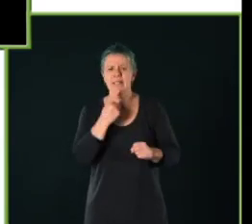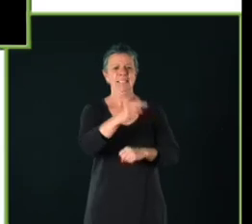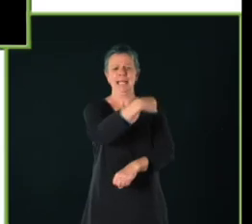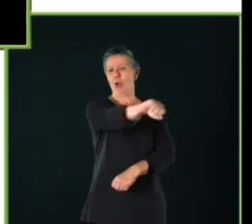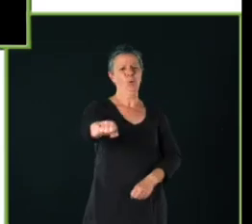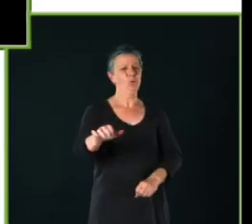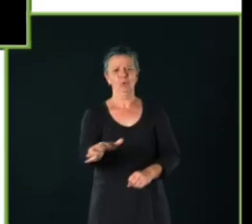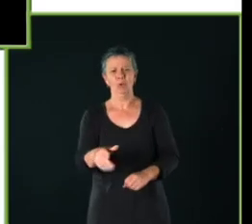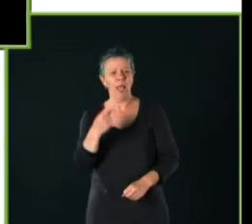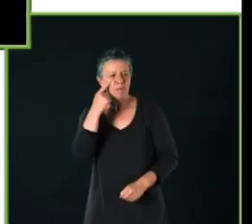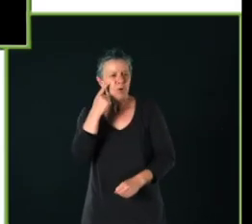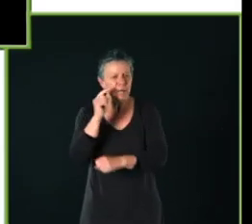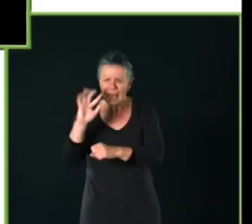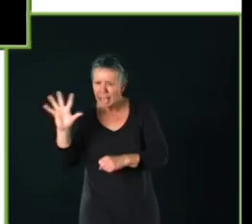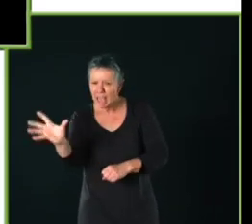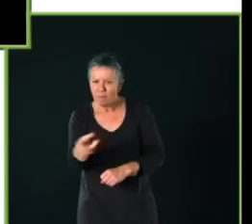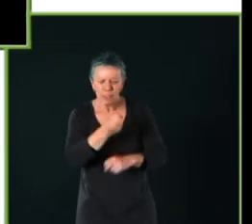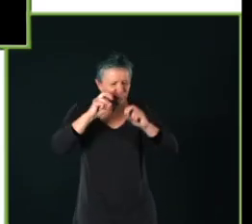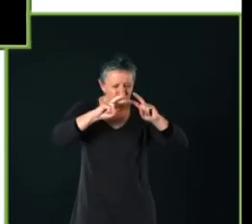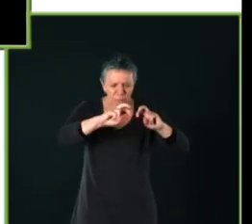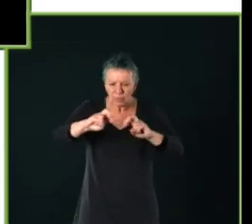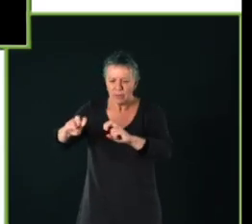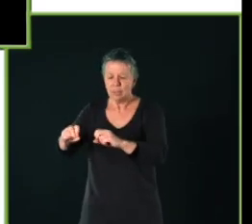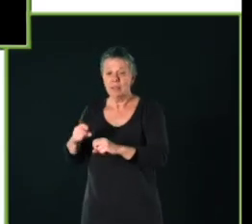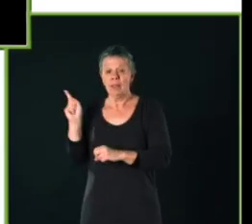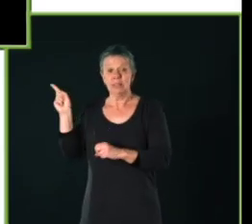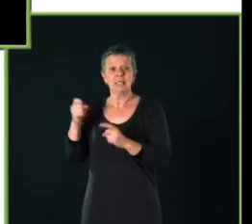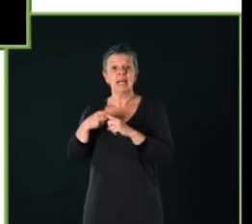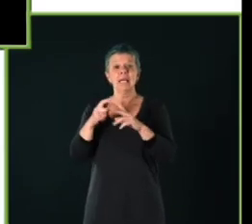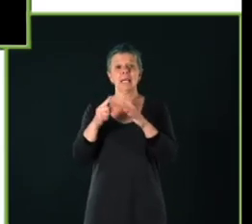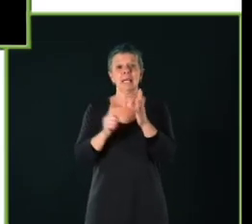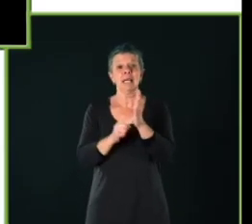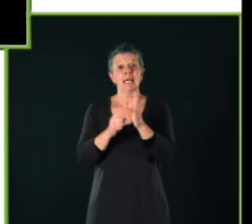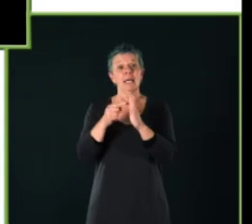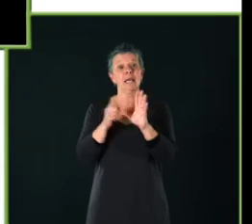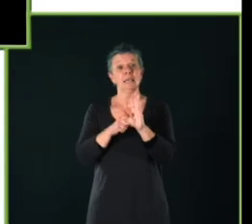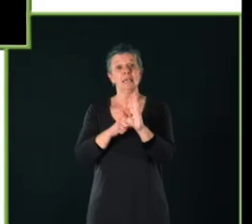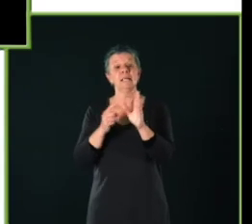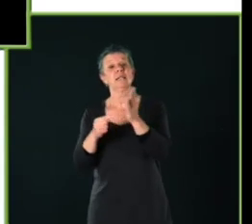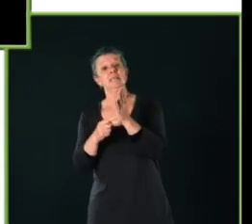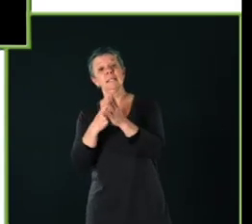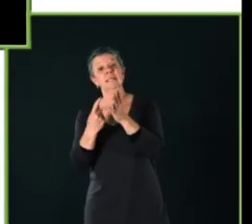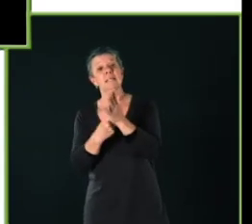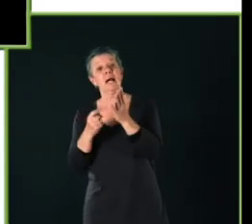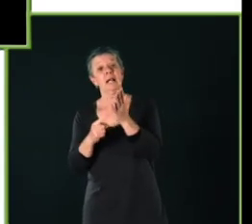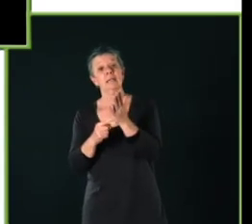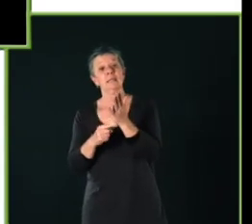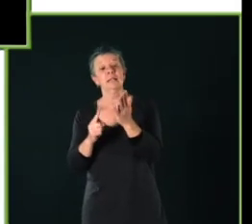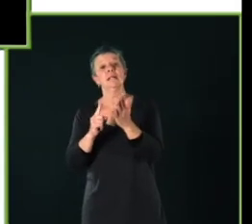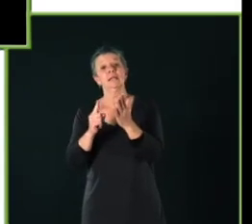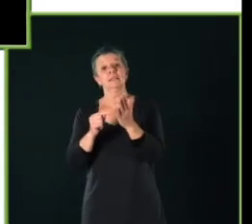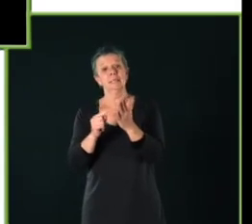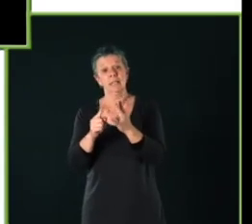Potentially, this was Kelly Talton, was going to be looked at in Far North, but went away. Take